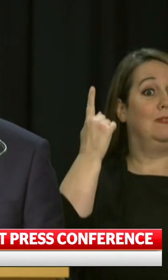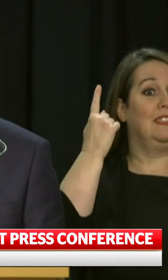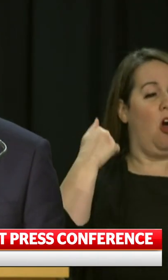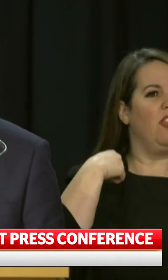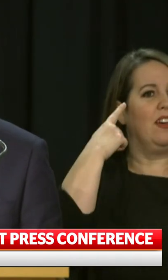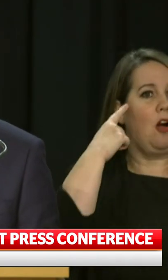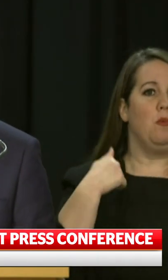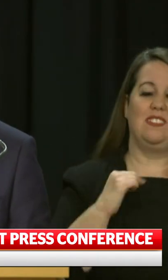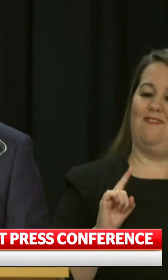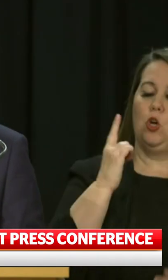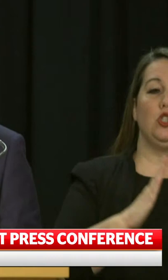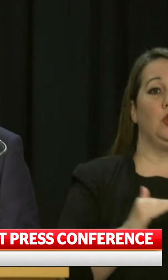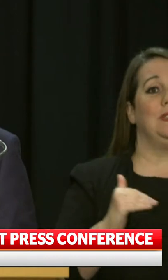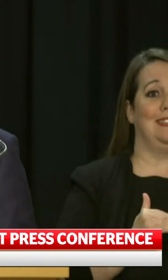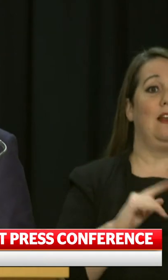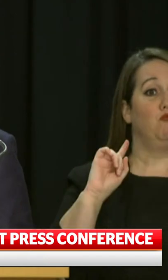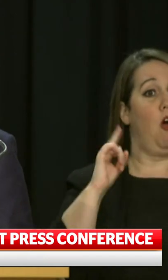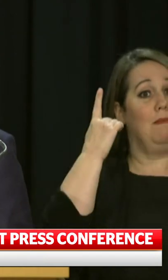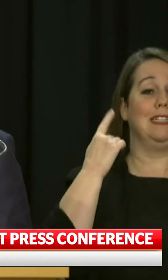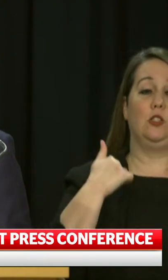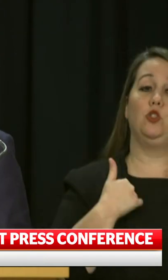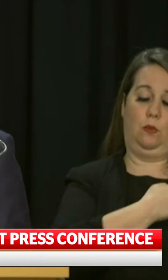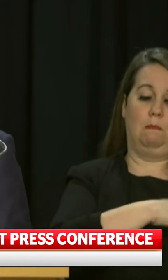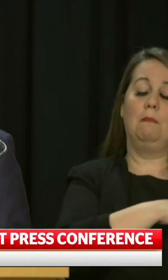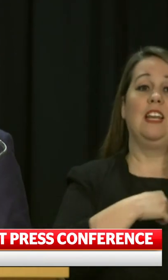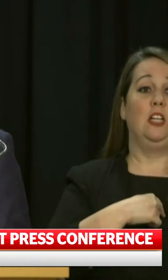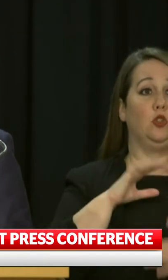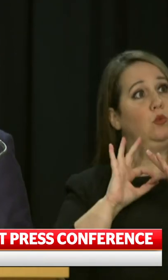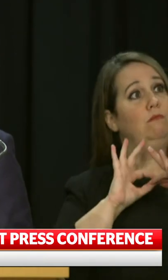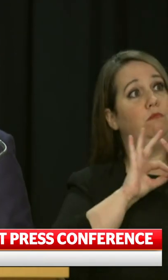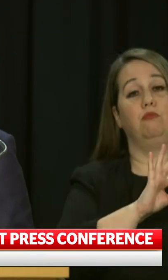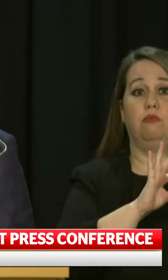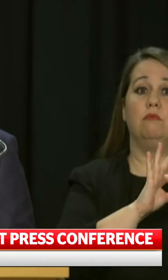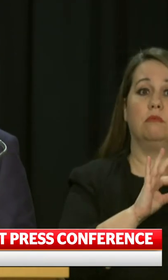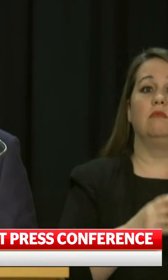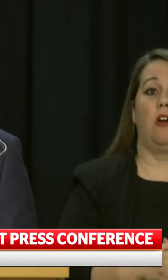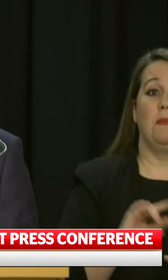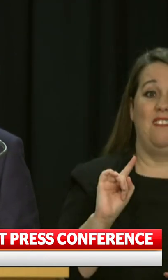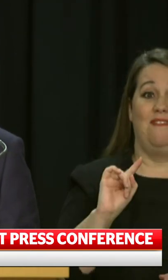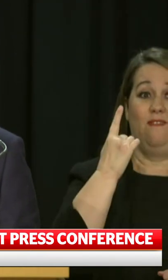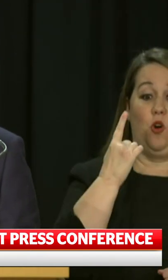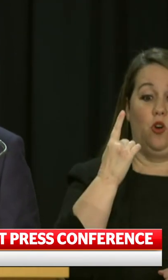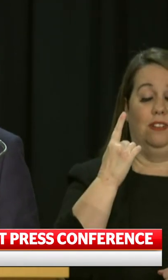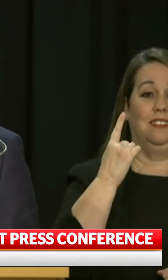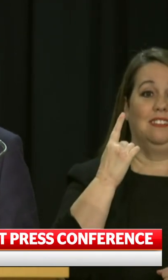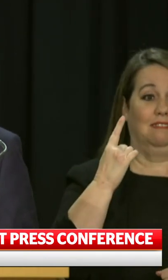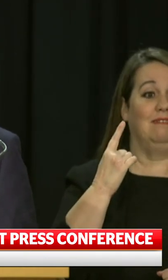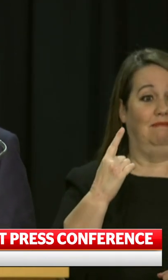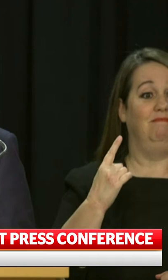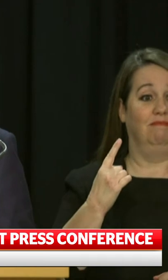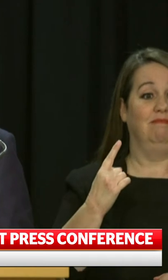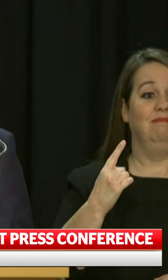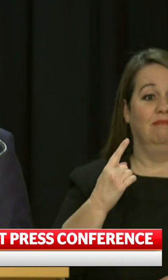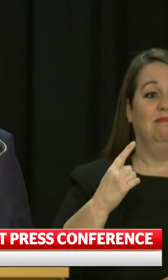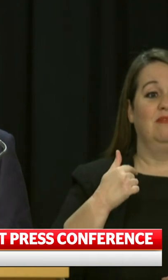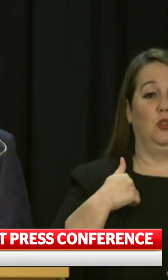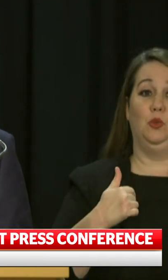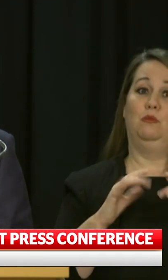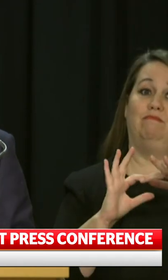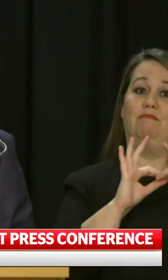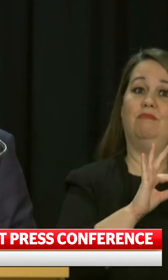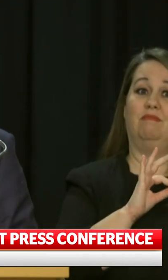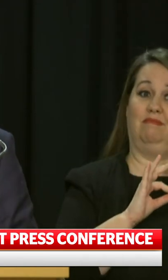Minister to pledge to do so, given I'm the first you know, Prime Minister to be sworn in since the succession. On the America's